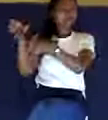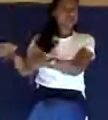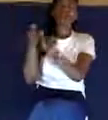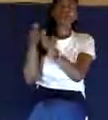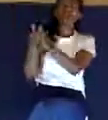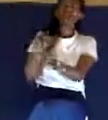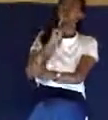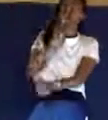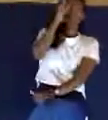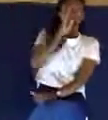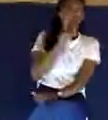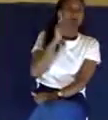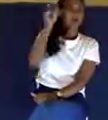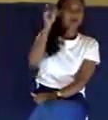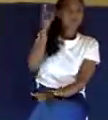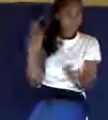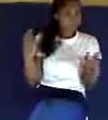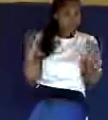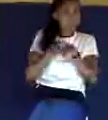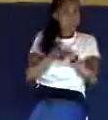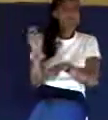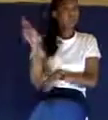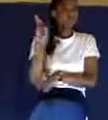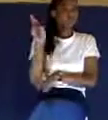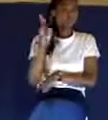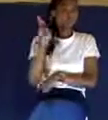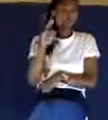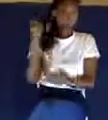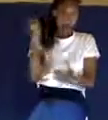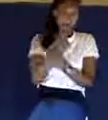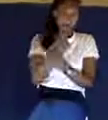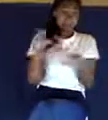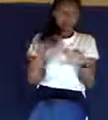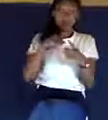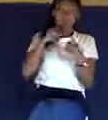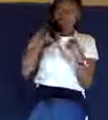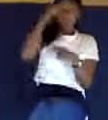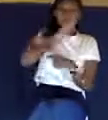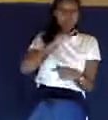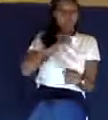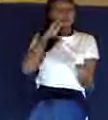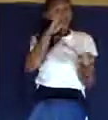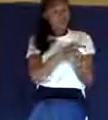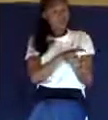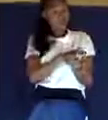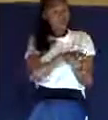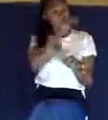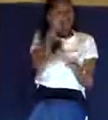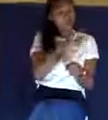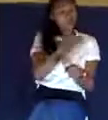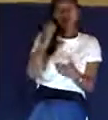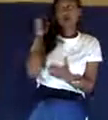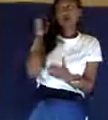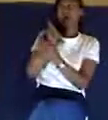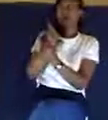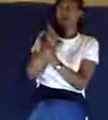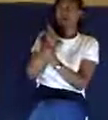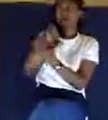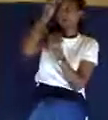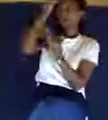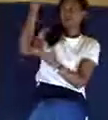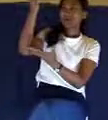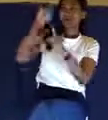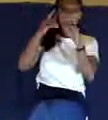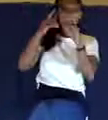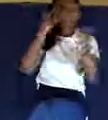living God. This is exactly what Ruth is doing. Abraham did it when God gave him a promise. Ruth is doing it even though her mother-in-law is trying to talk her